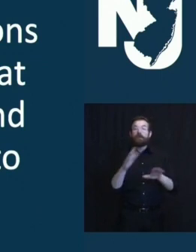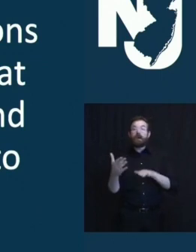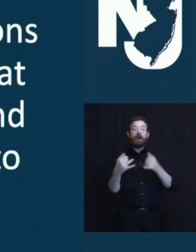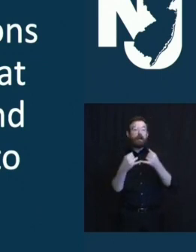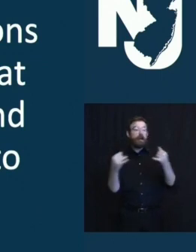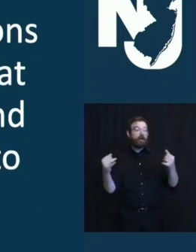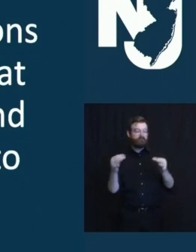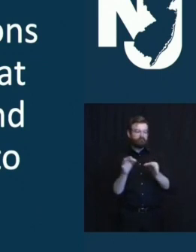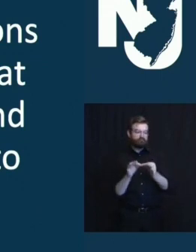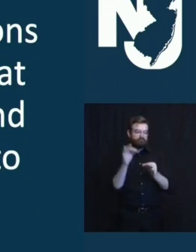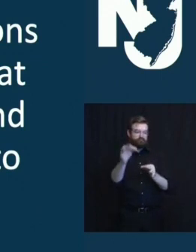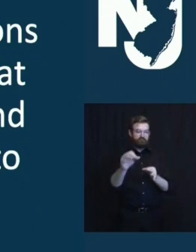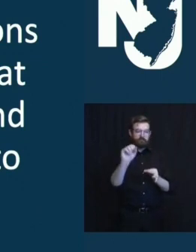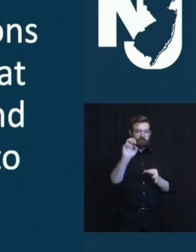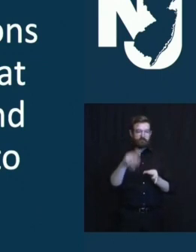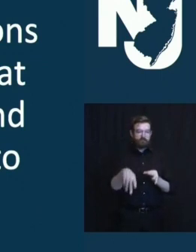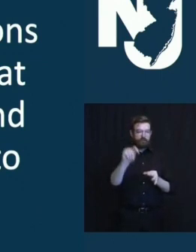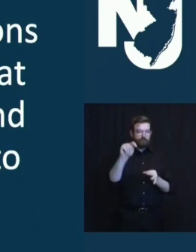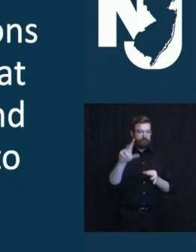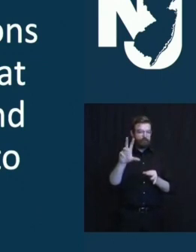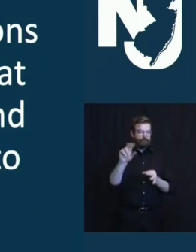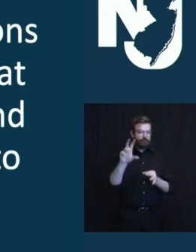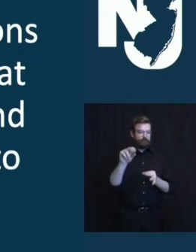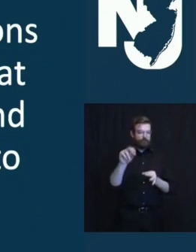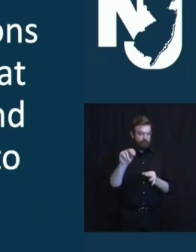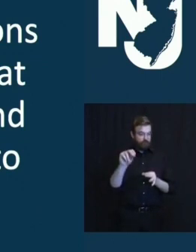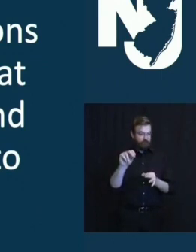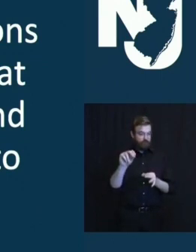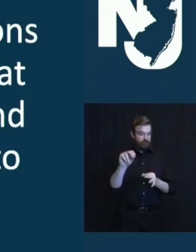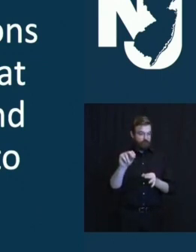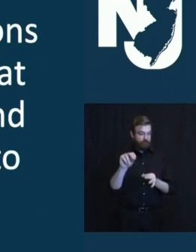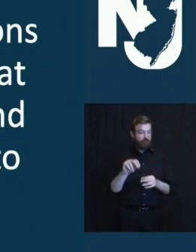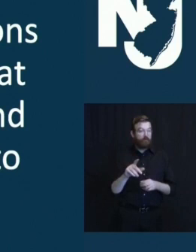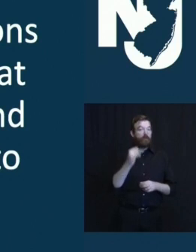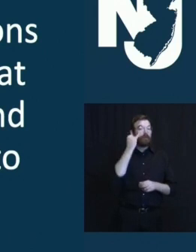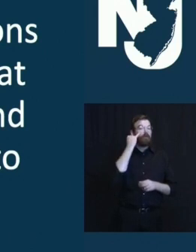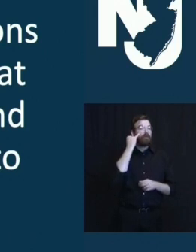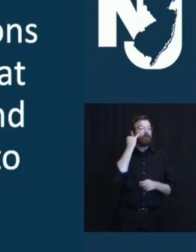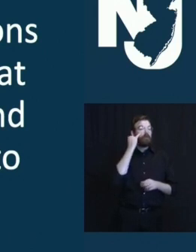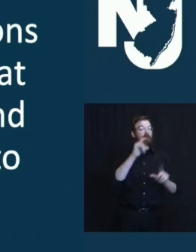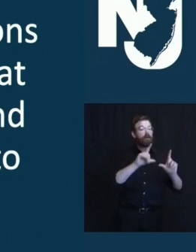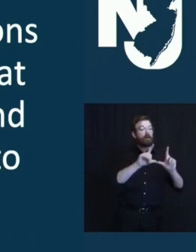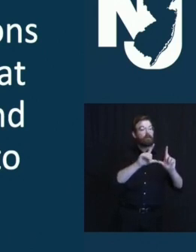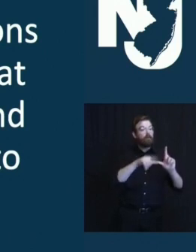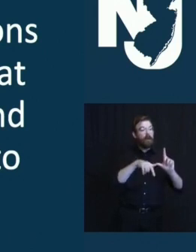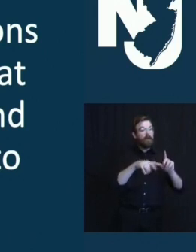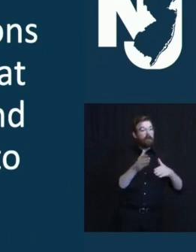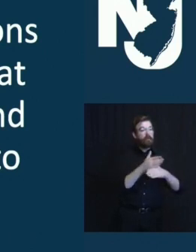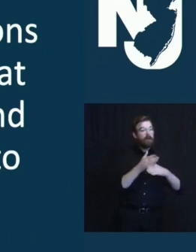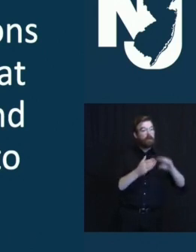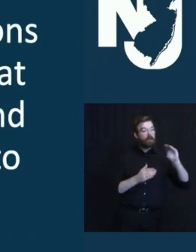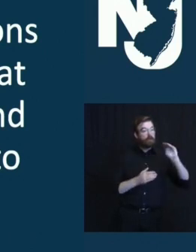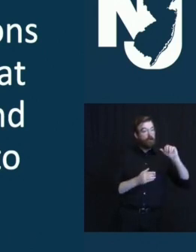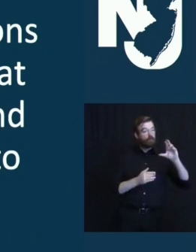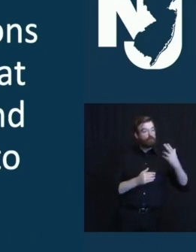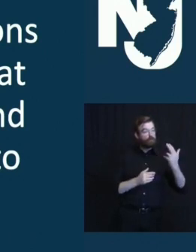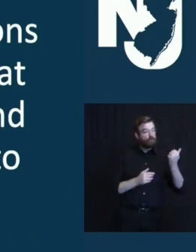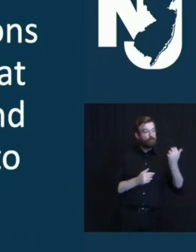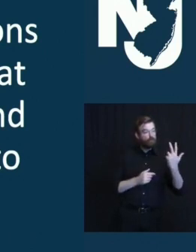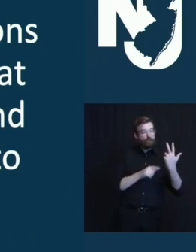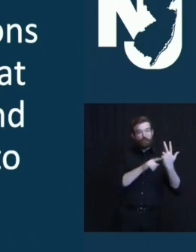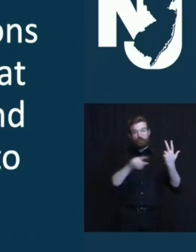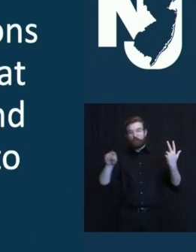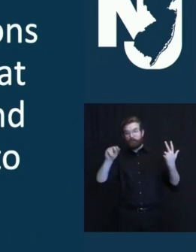May 31st have been extended to September 30th. Again, if they expire between March 13 and May 31, they've